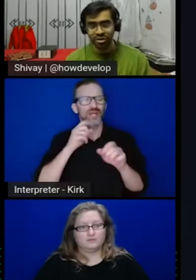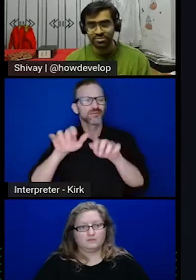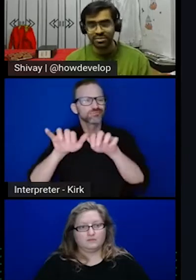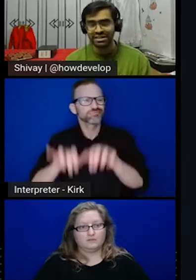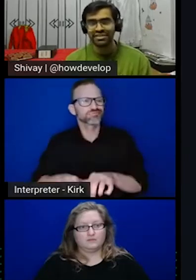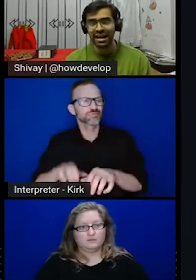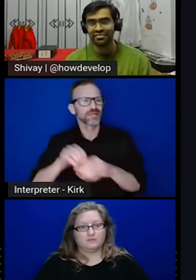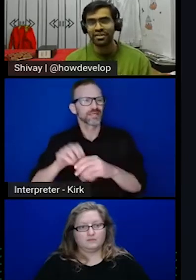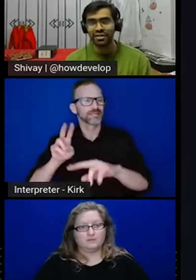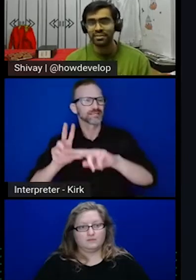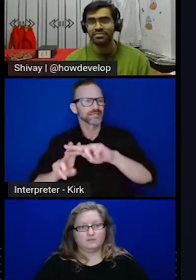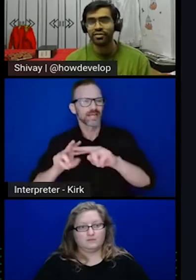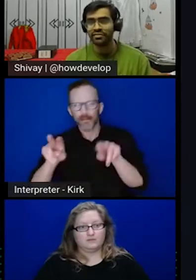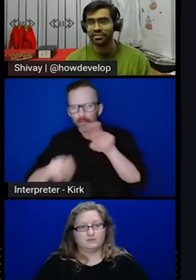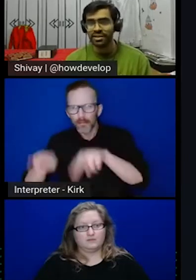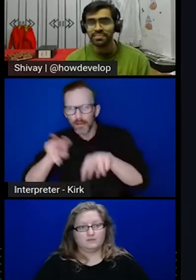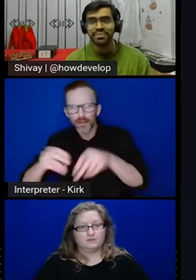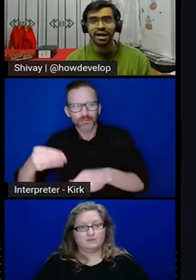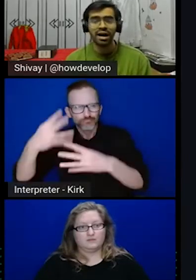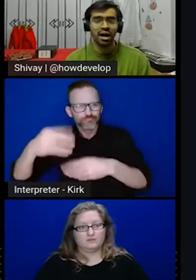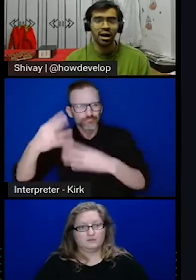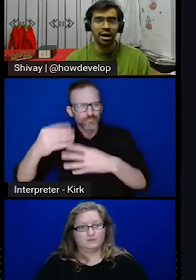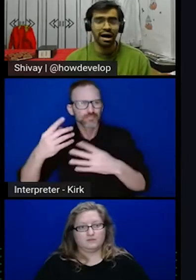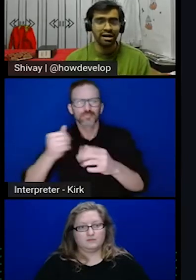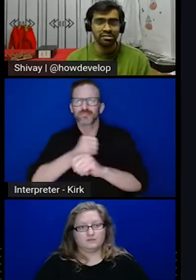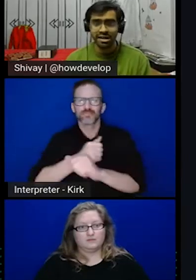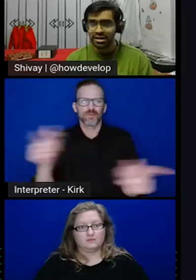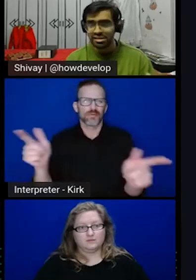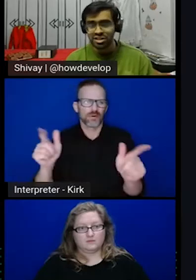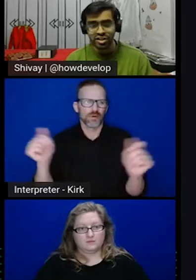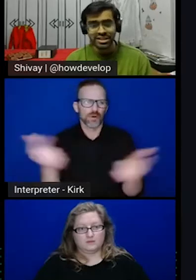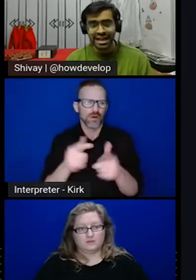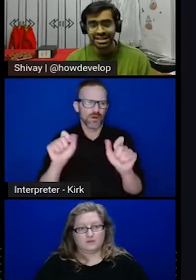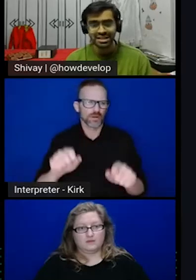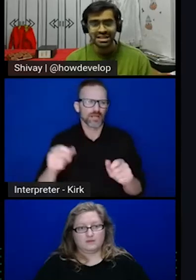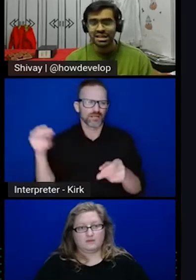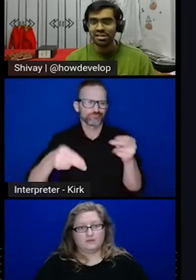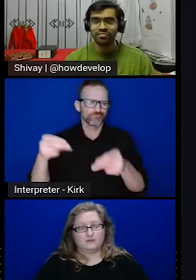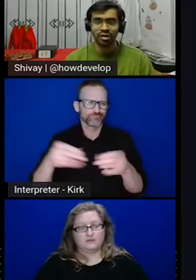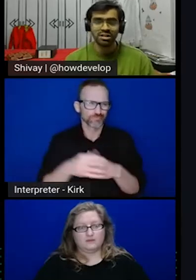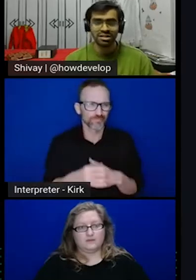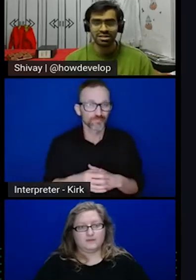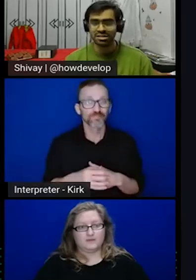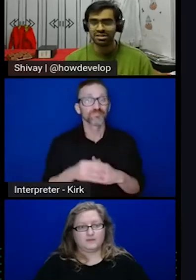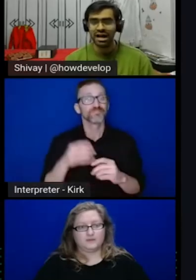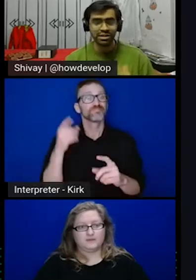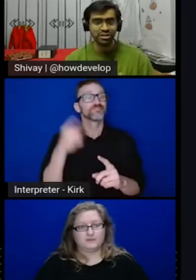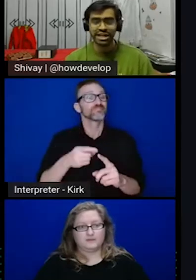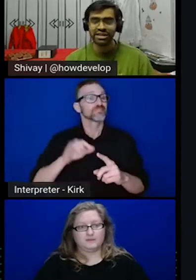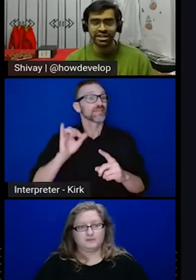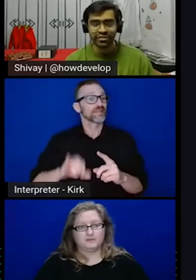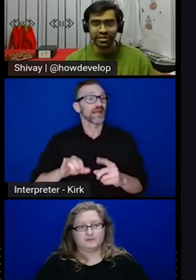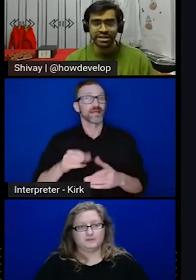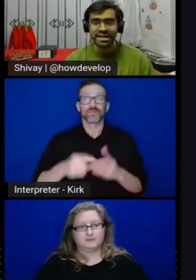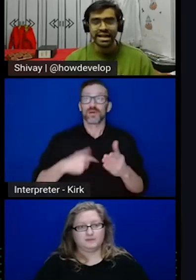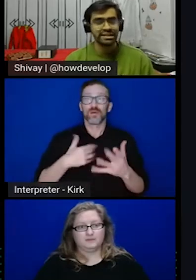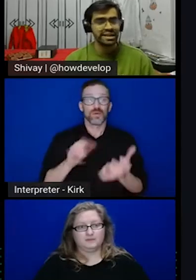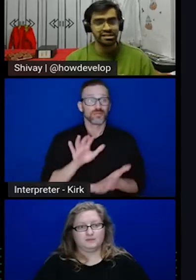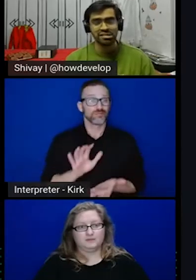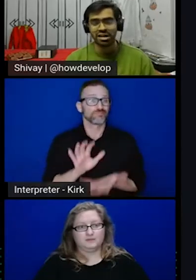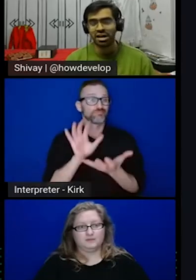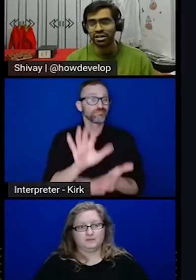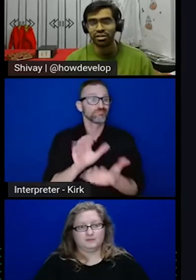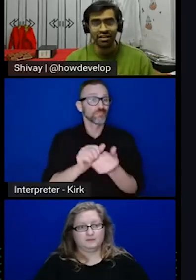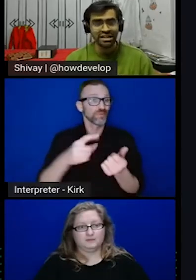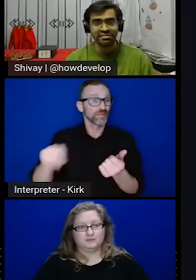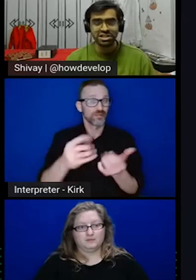community forum that we have available for everyone. So yeah, essentially that is what I had to share with everyone. In